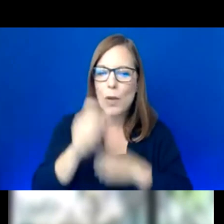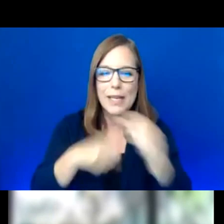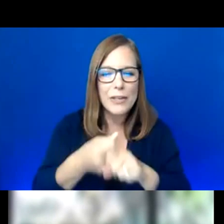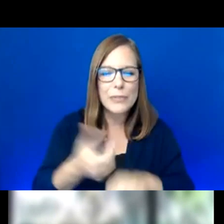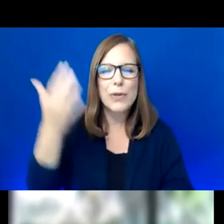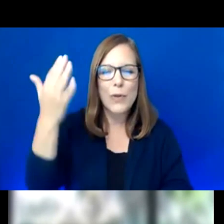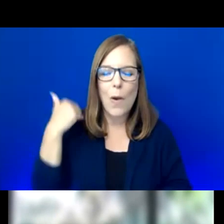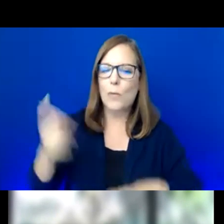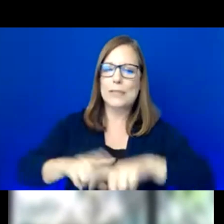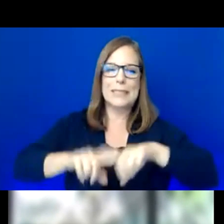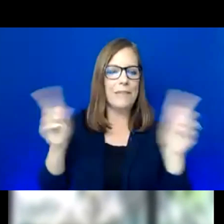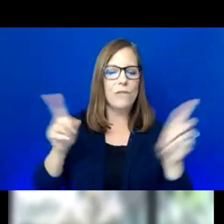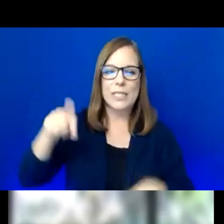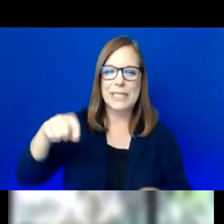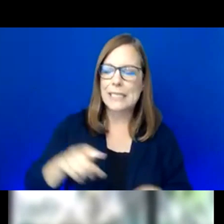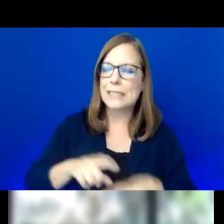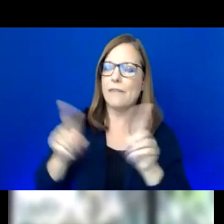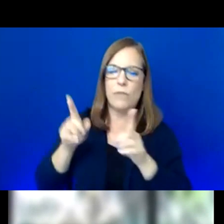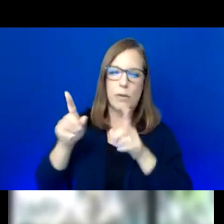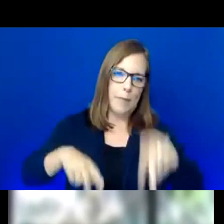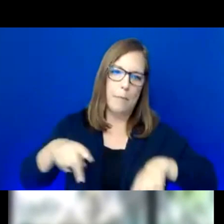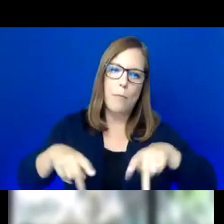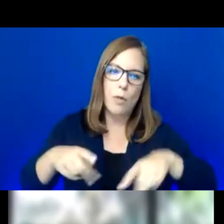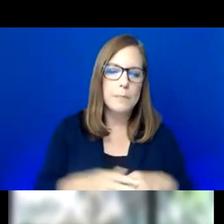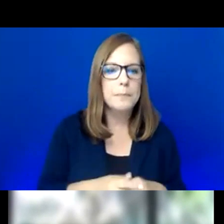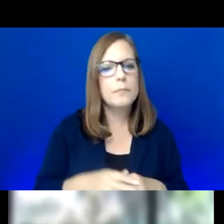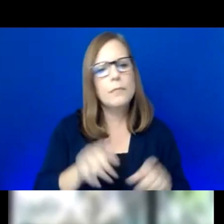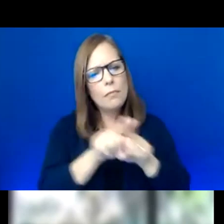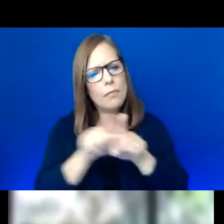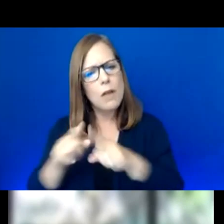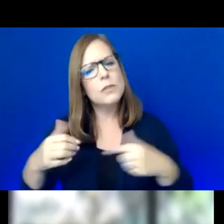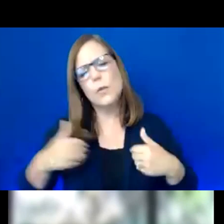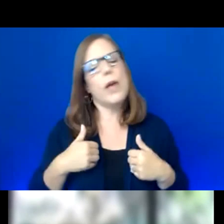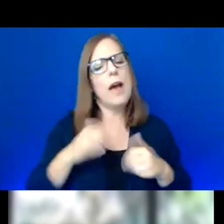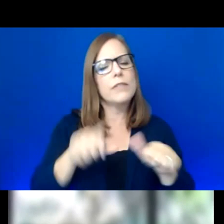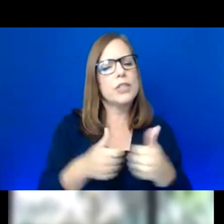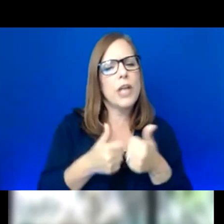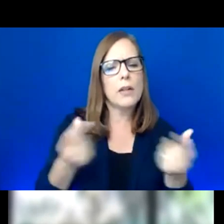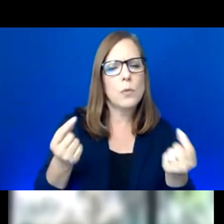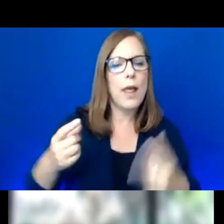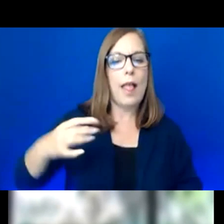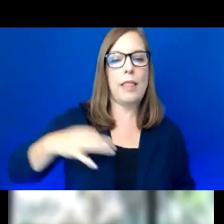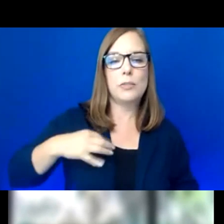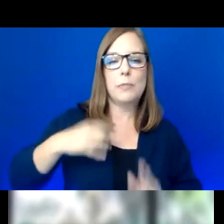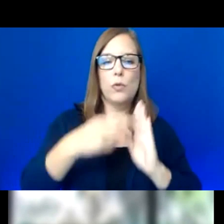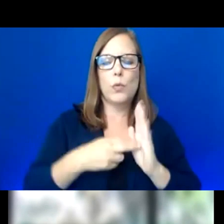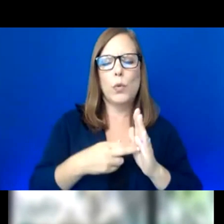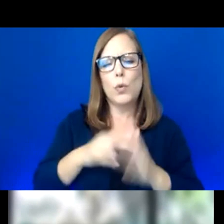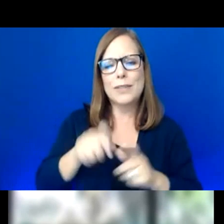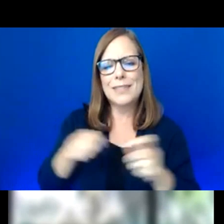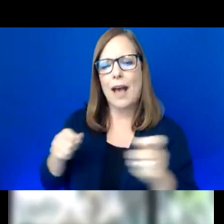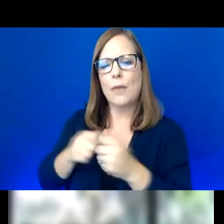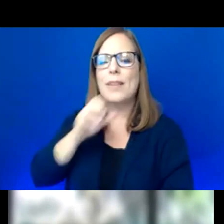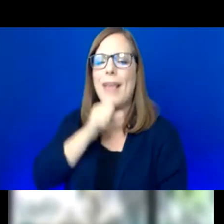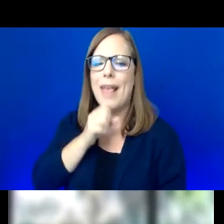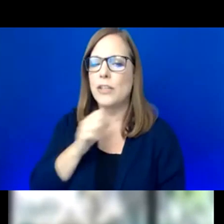different. We also have a challenge that eligibility rules are often tied to age and not to need. We're seeing